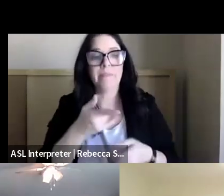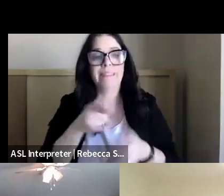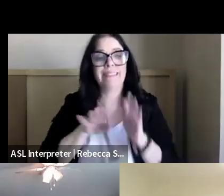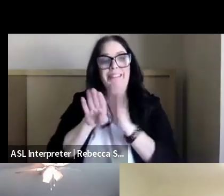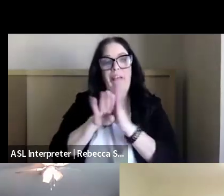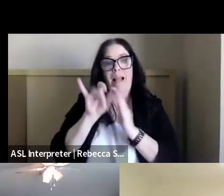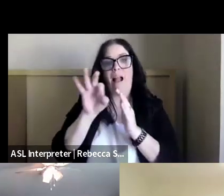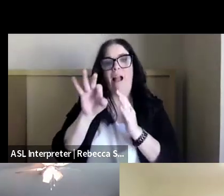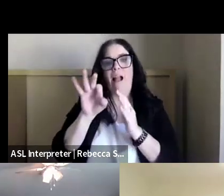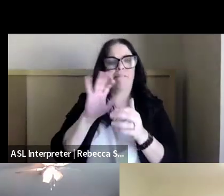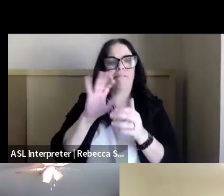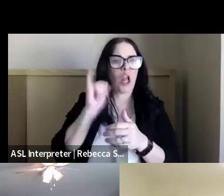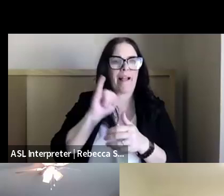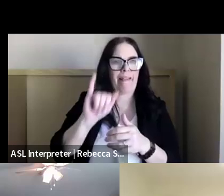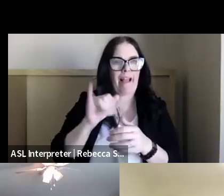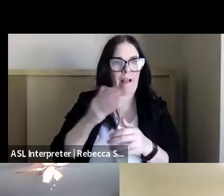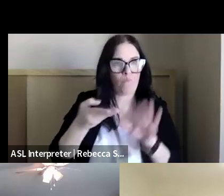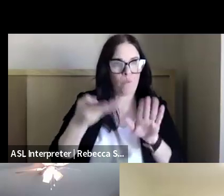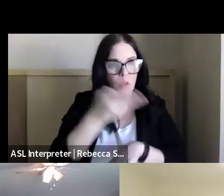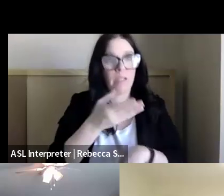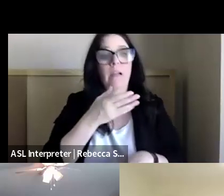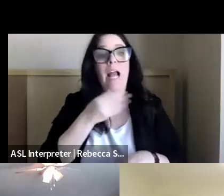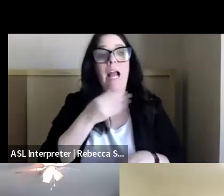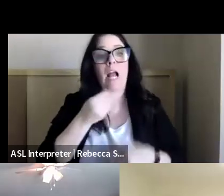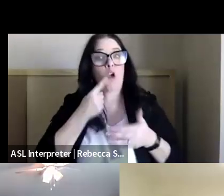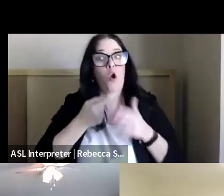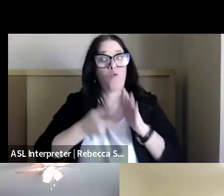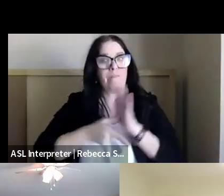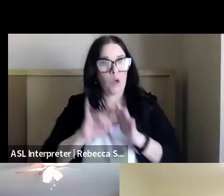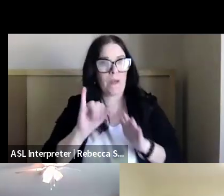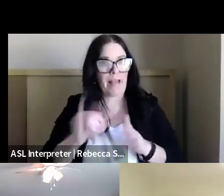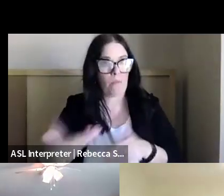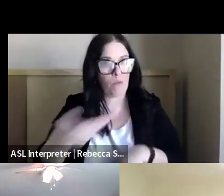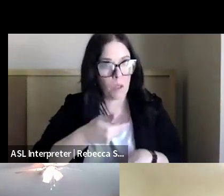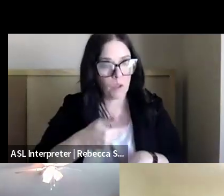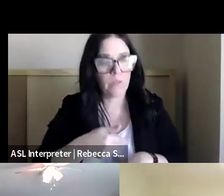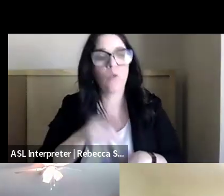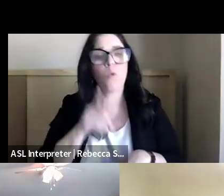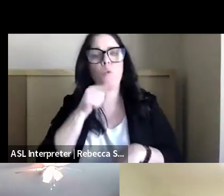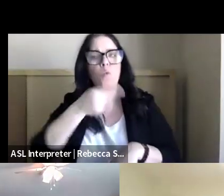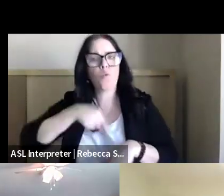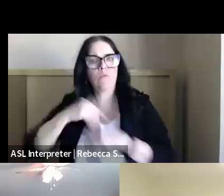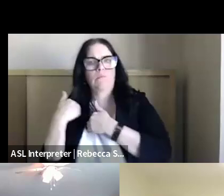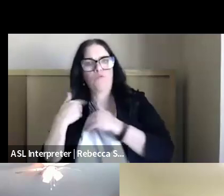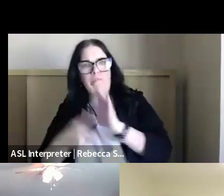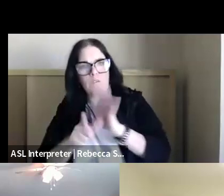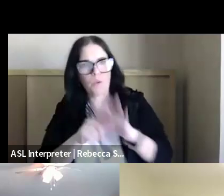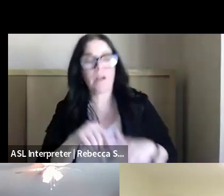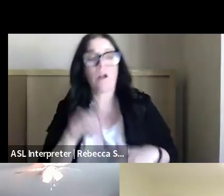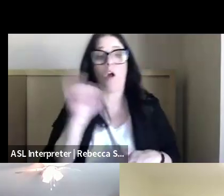proposals and who the reviewers will be, process for evaluating performance and compliance of